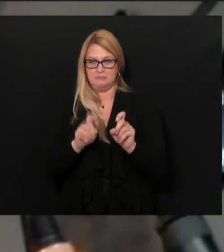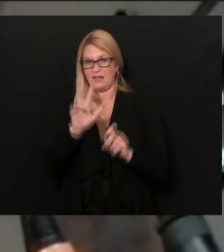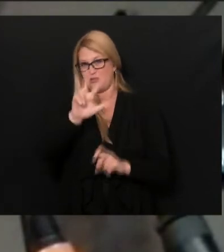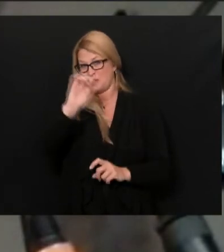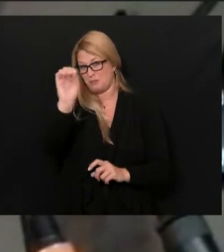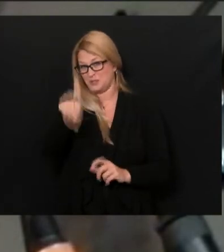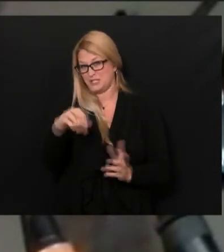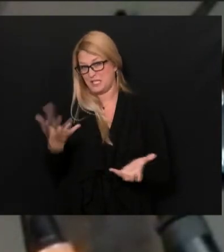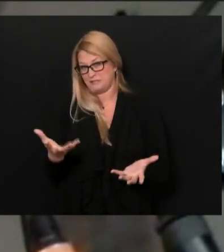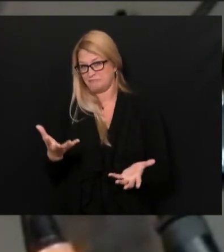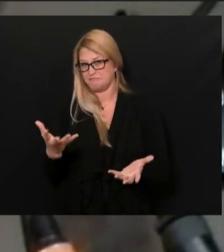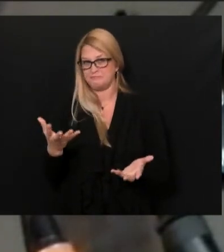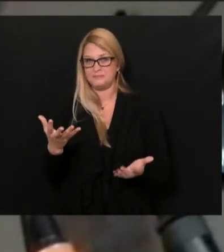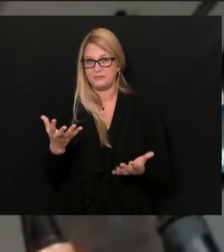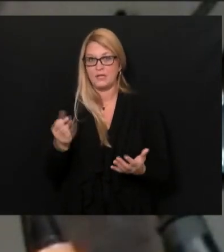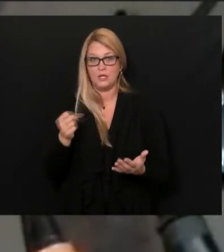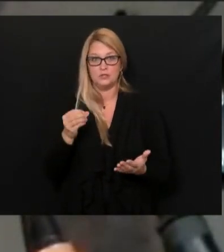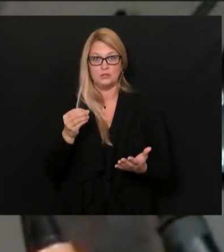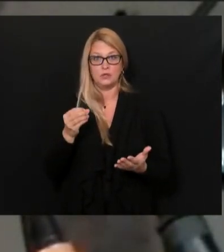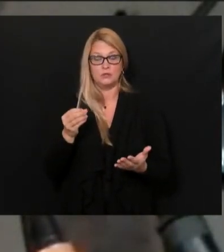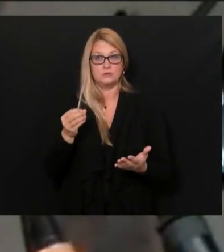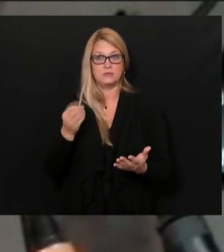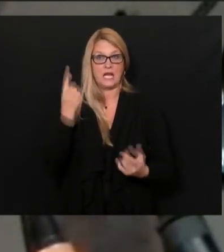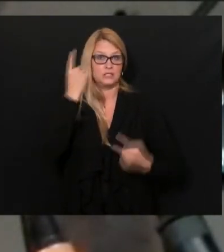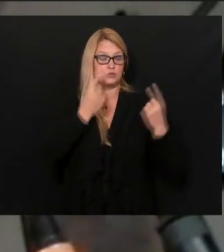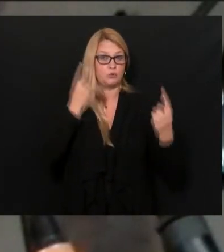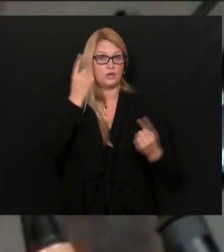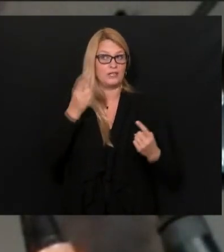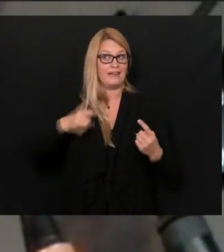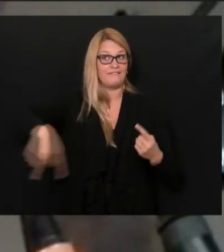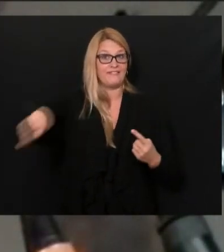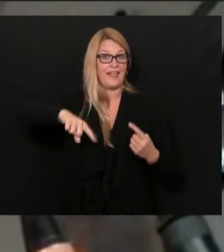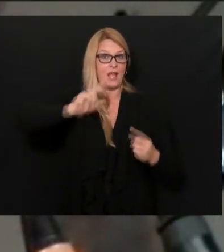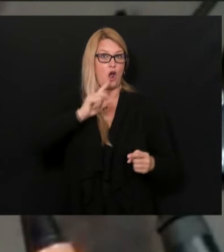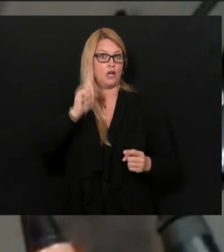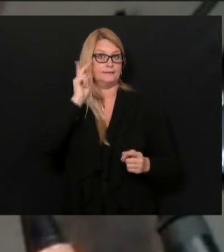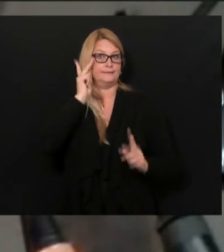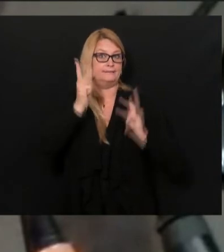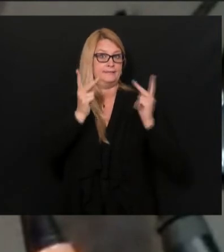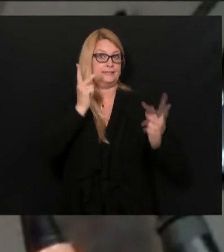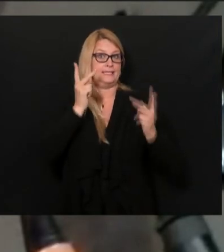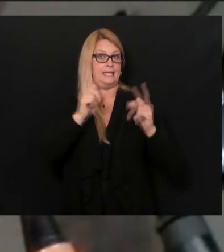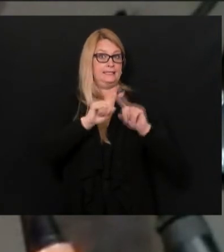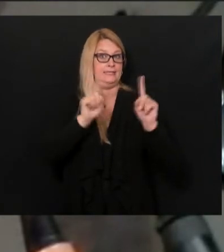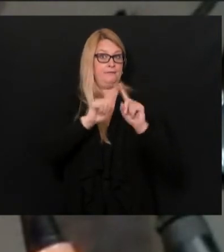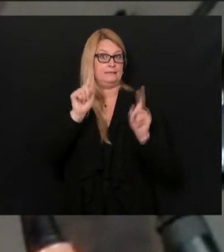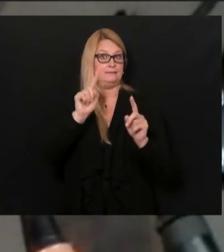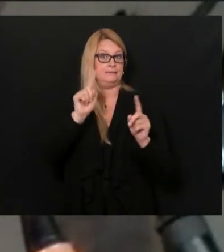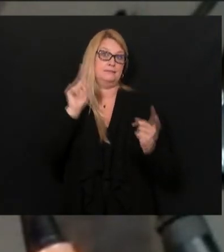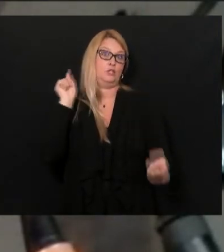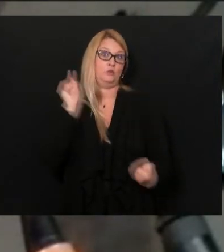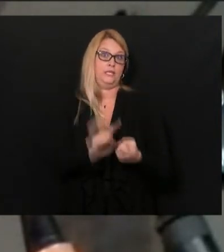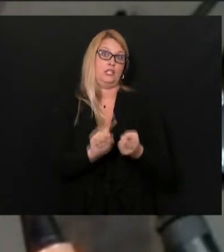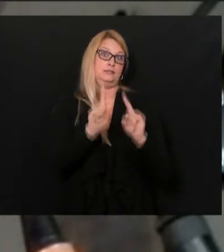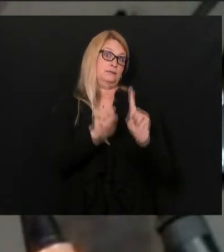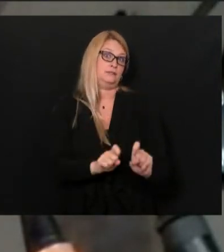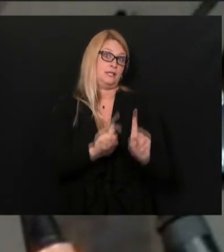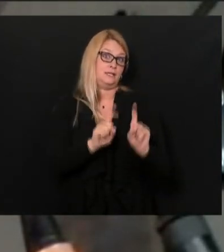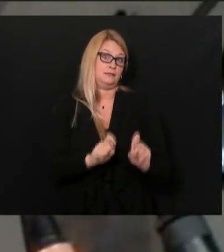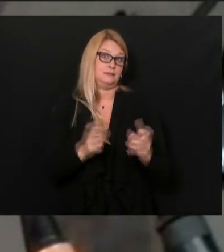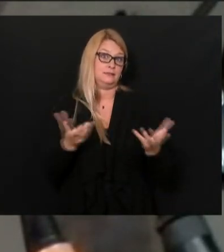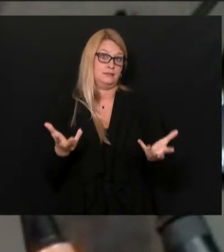3%. I didn't know if that was something state officials are seeing as well, and if there's any concerns about that, especially since we've dropped